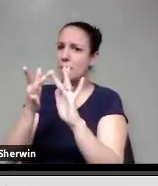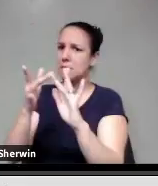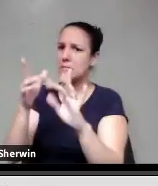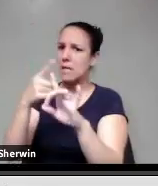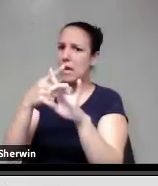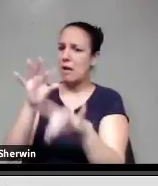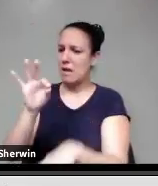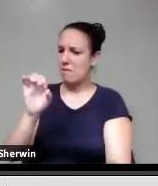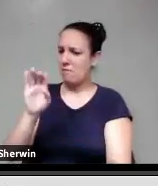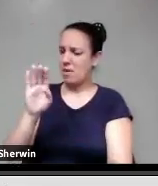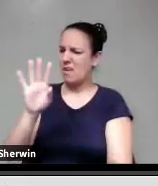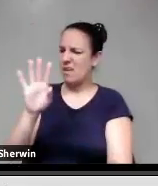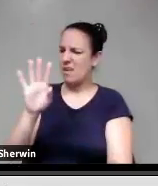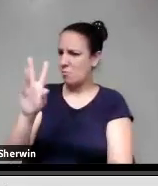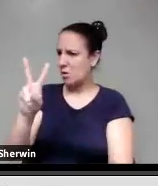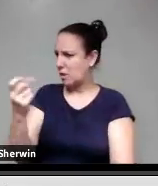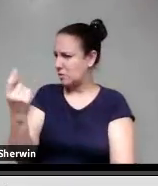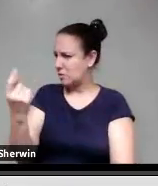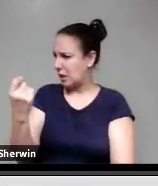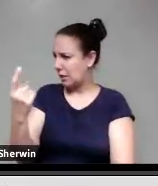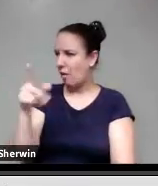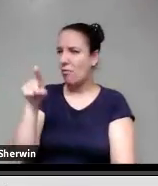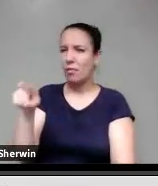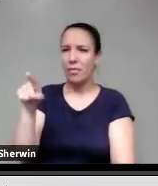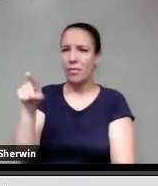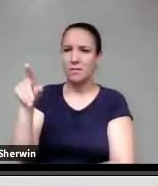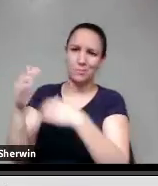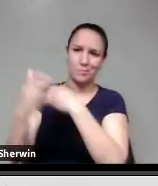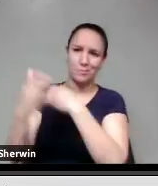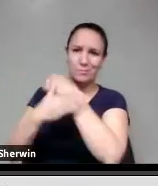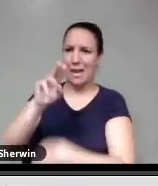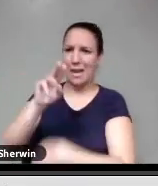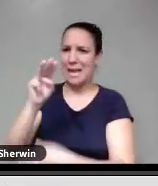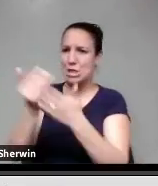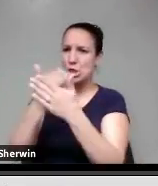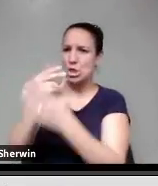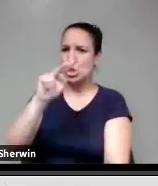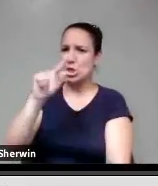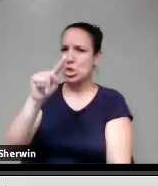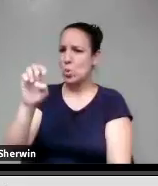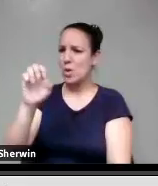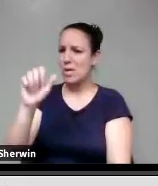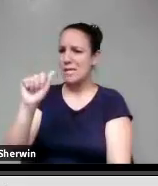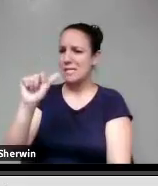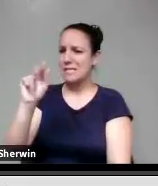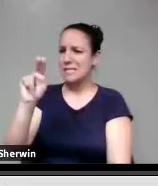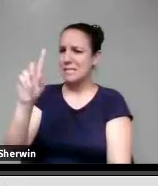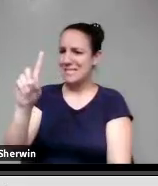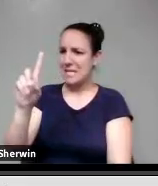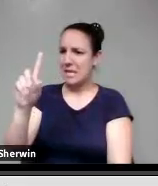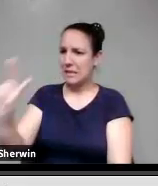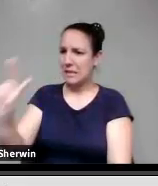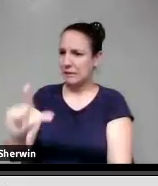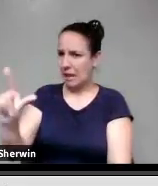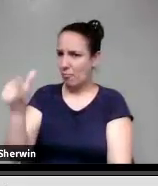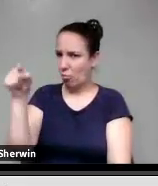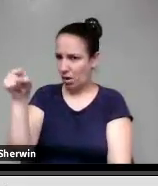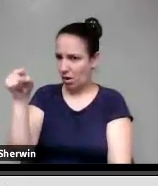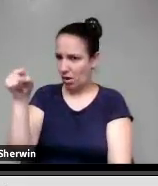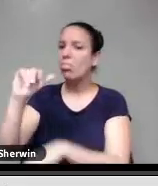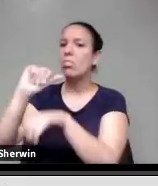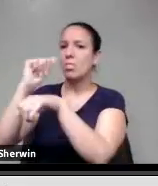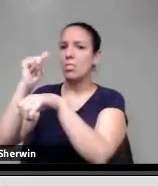of 2011. And so as I was perusing around what they were talking about with their library, what I